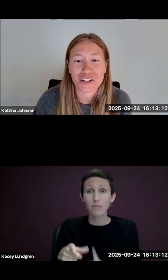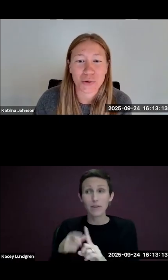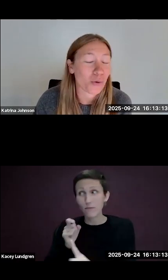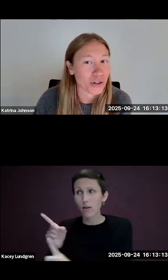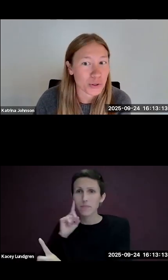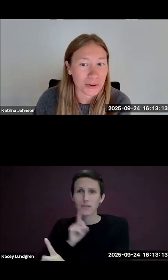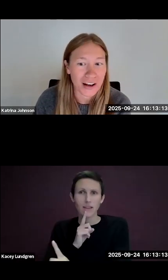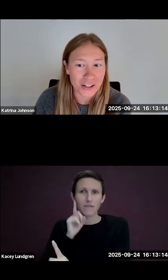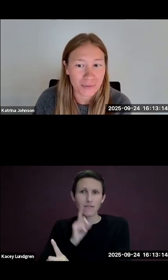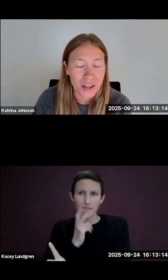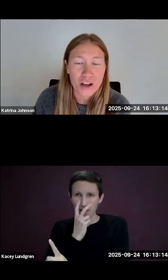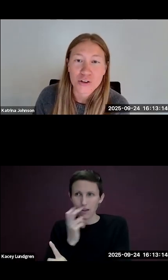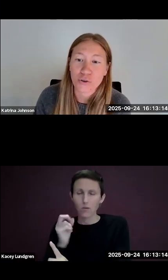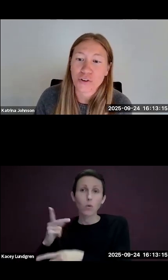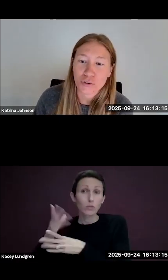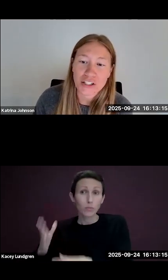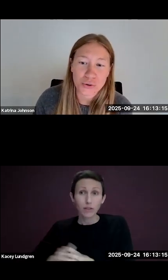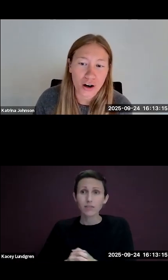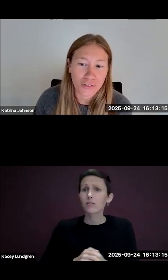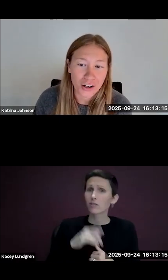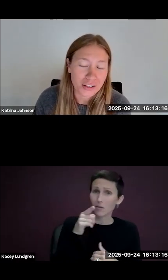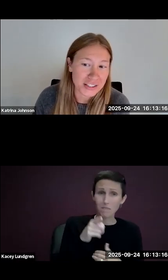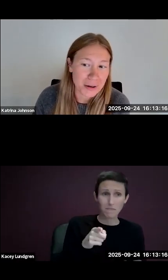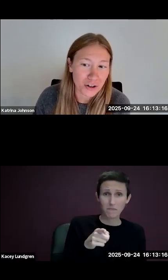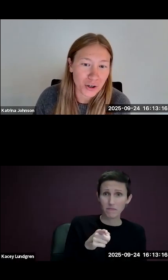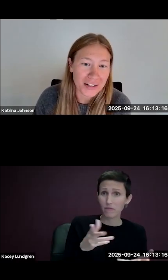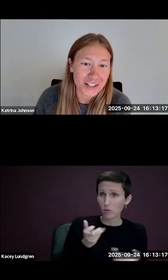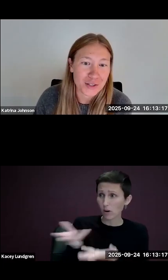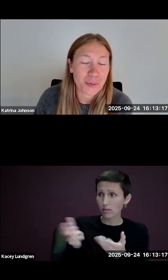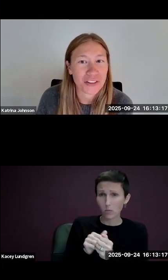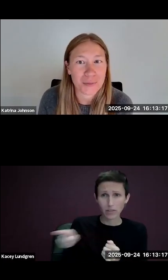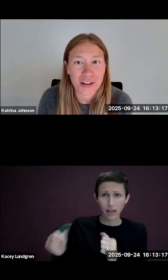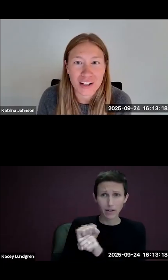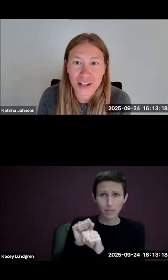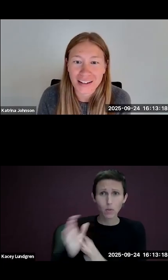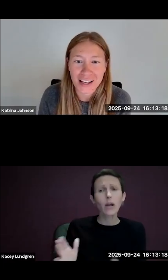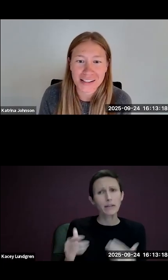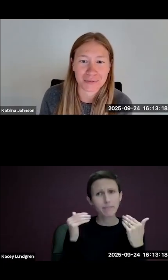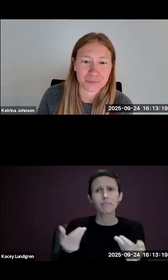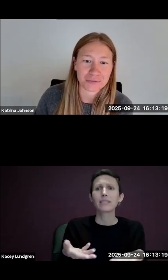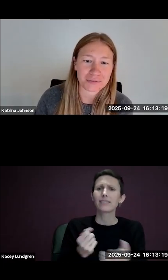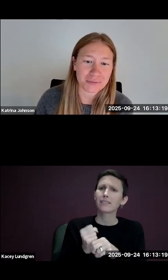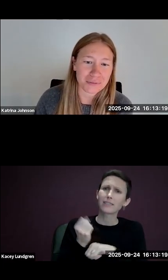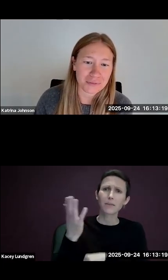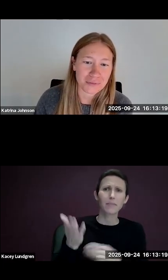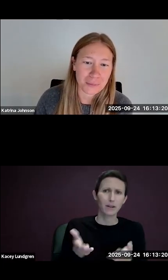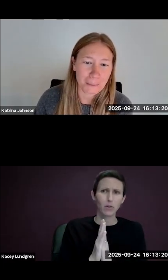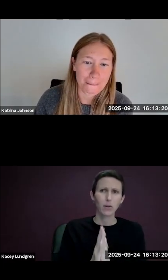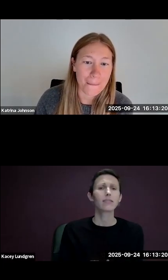deaf individual or a supervisor. So feel free to offer to submit a request to support the communication access.